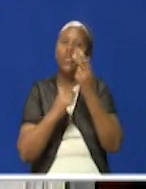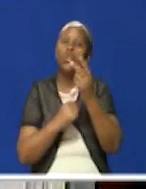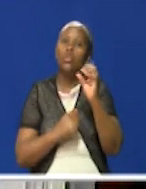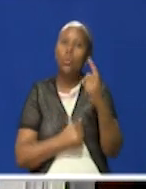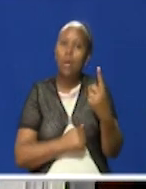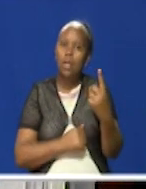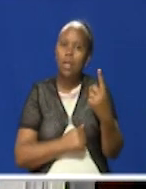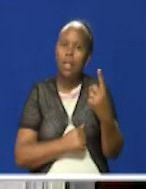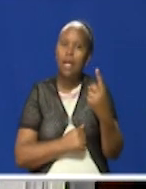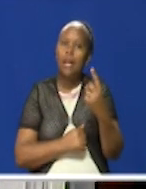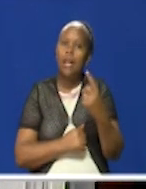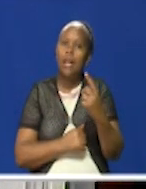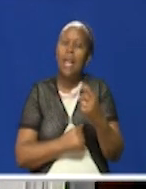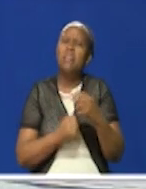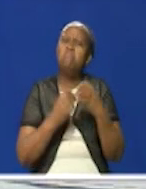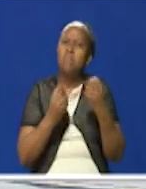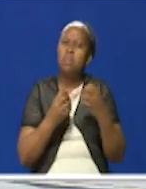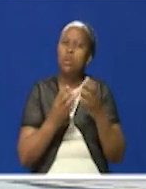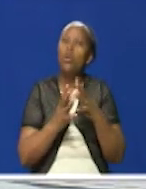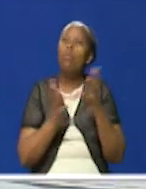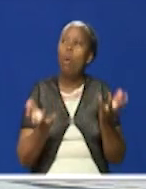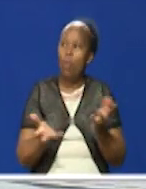21, etc., etc.